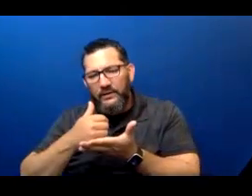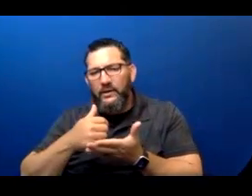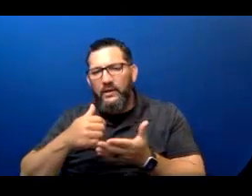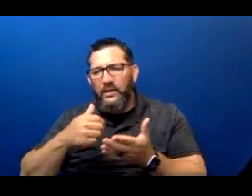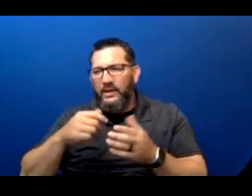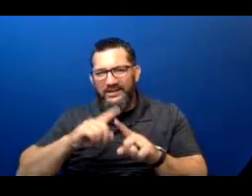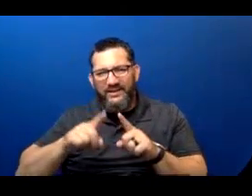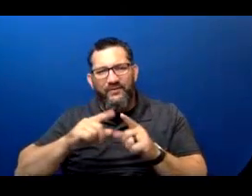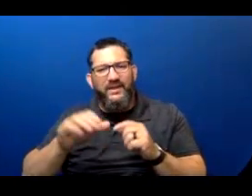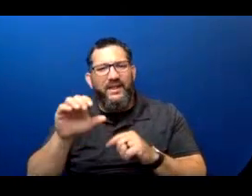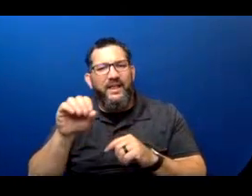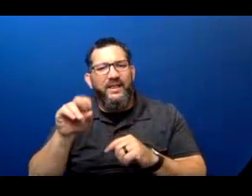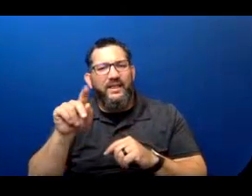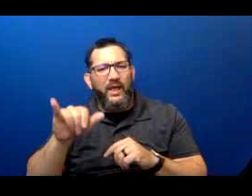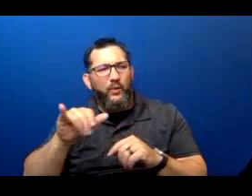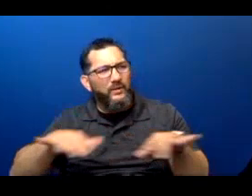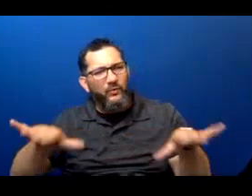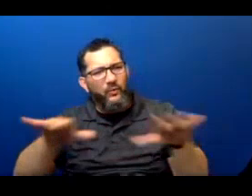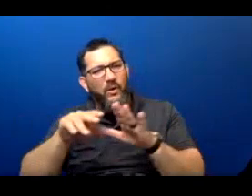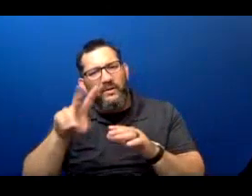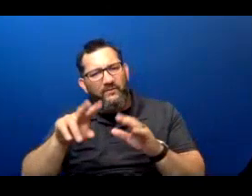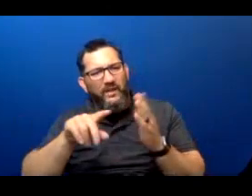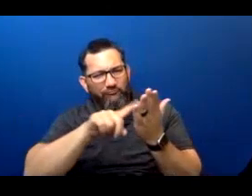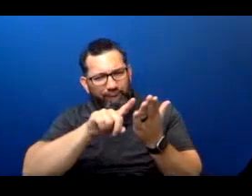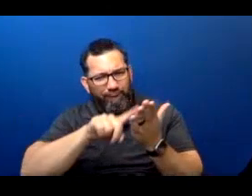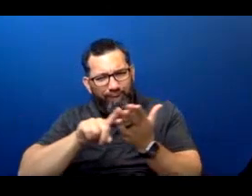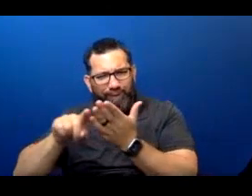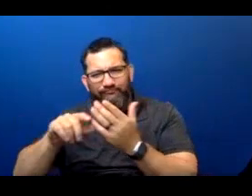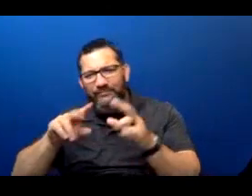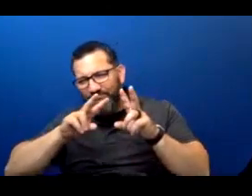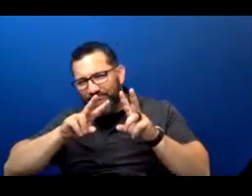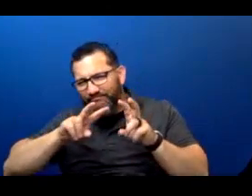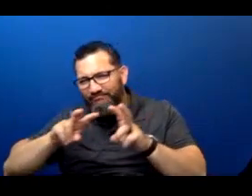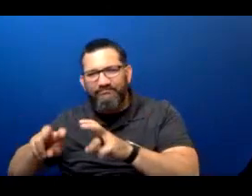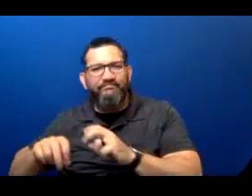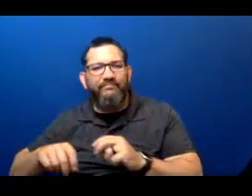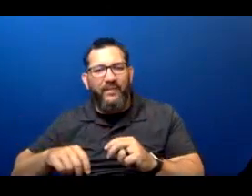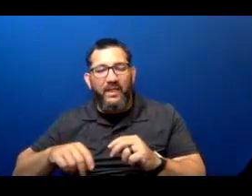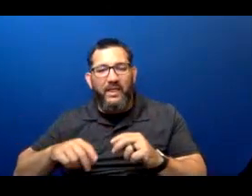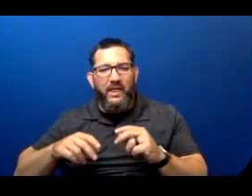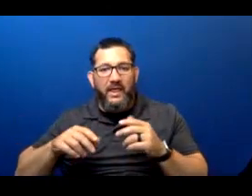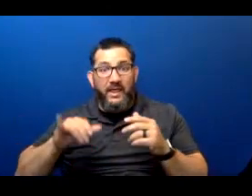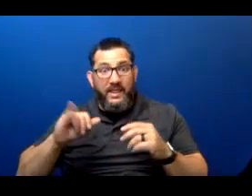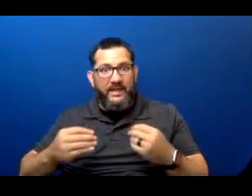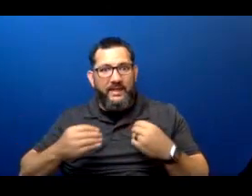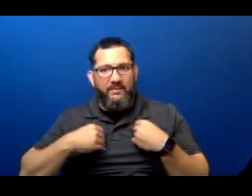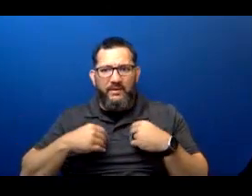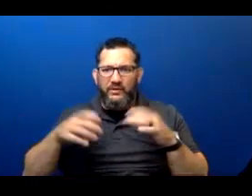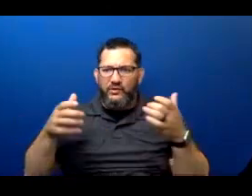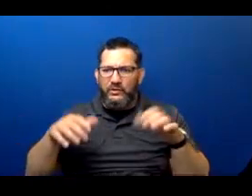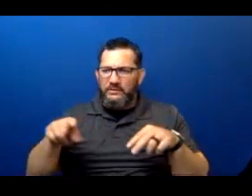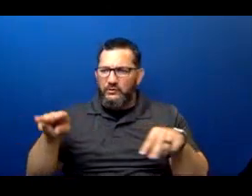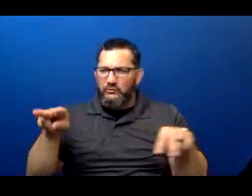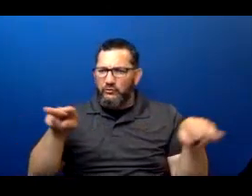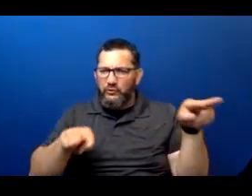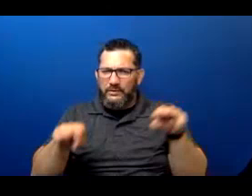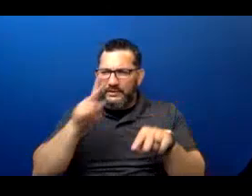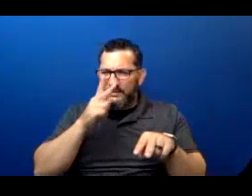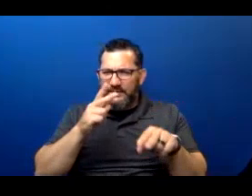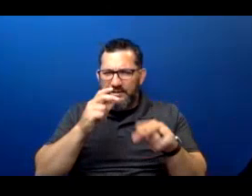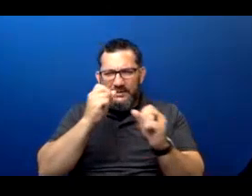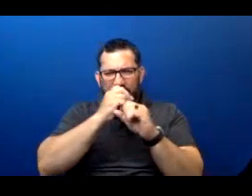counties here in the state of Nevada. And I think that this allowed me to visualize, geographic differences